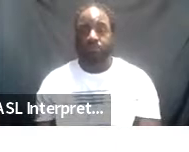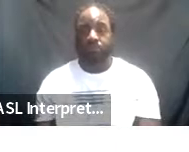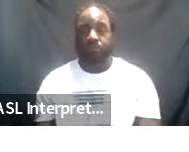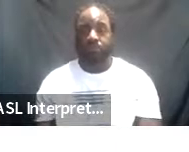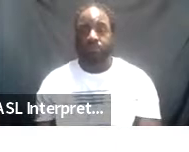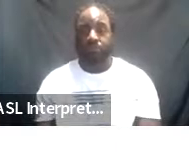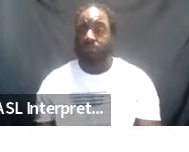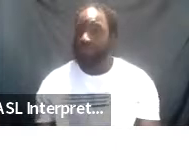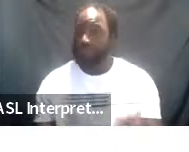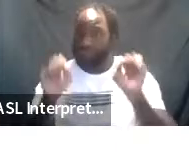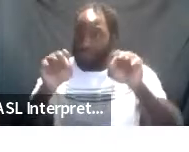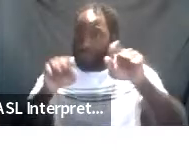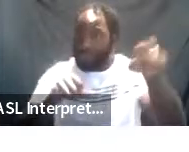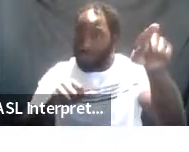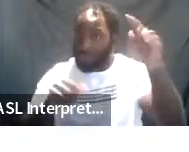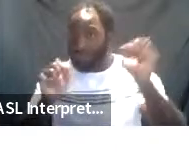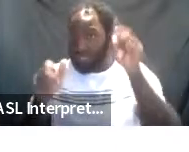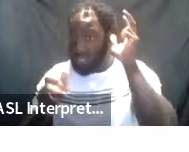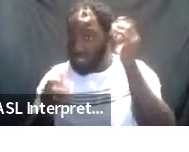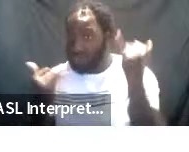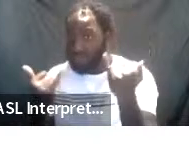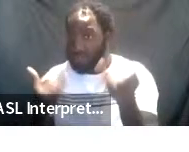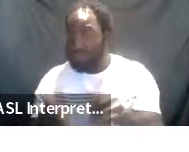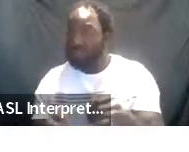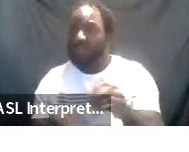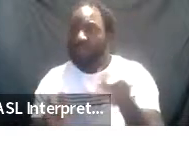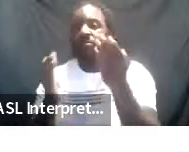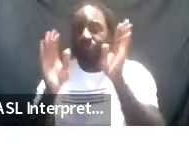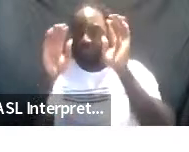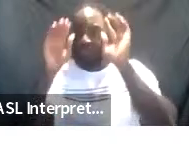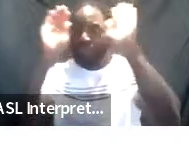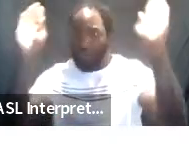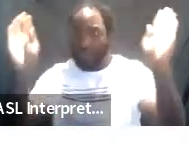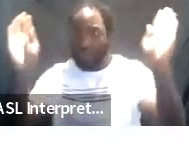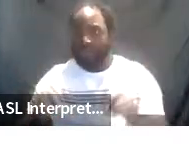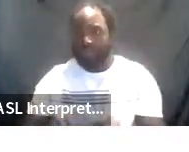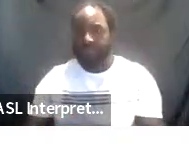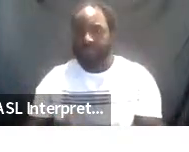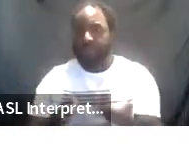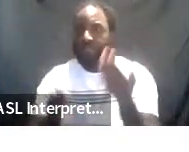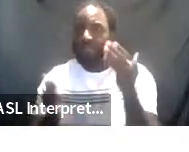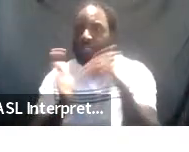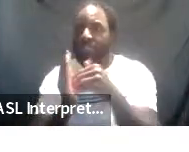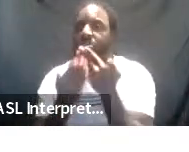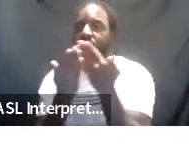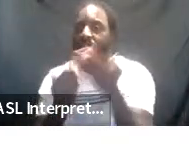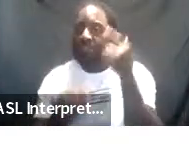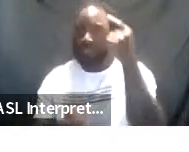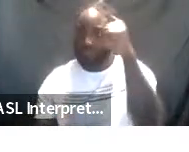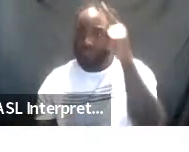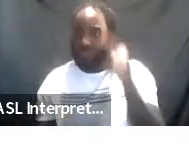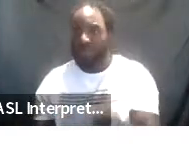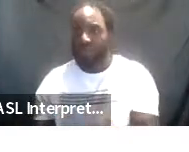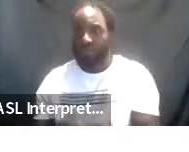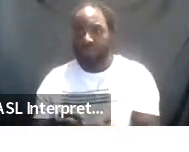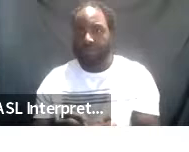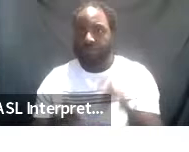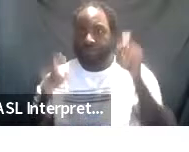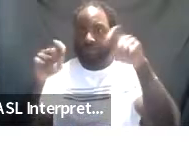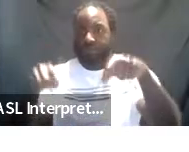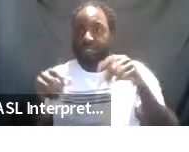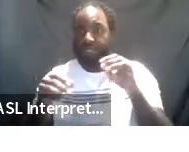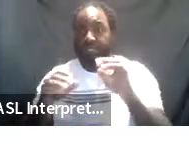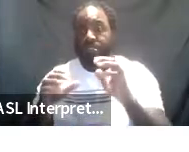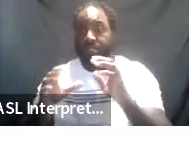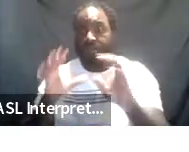Nicola? Okay, can you hear me now? Yes, we can. Okay, great. Again, thanks for this session.